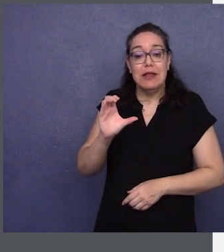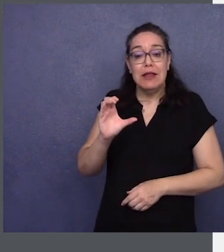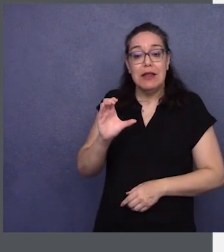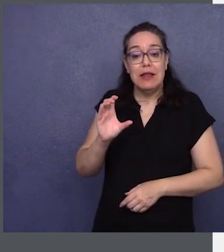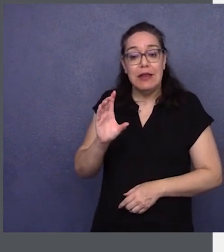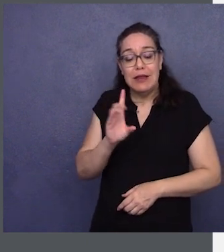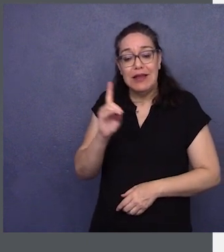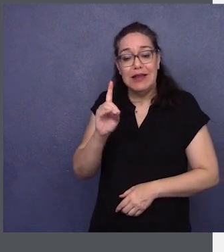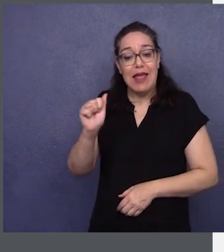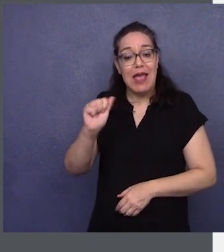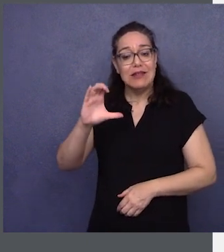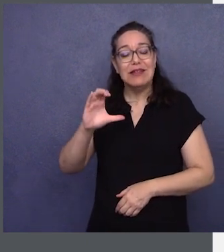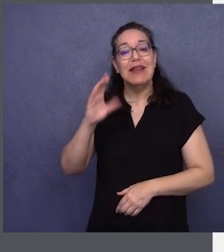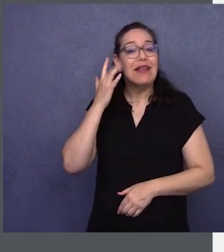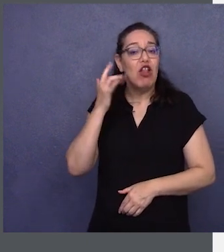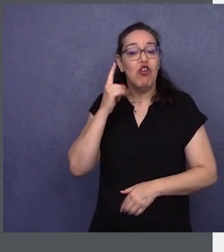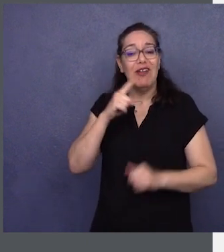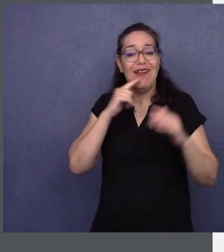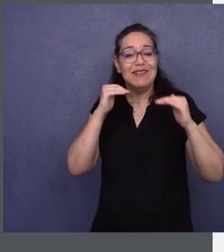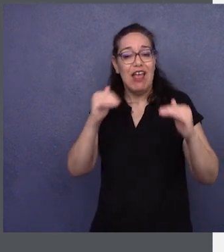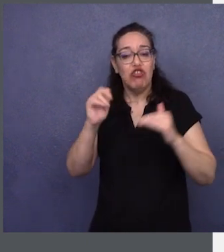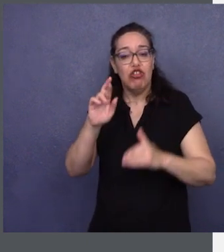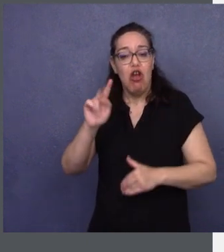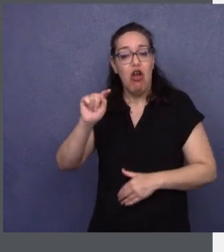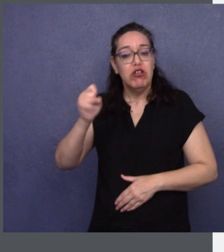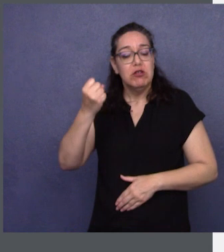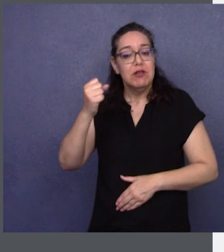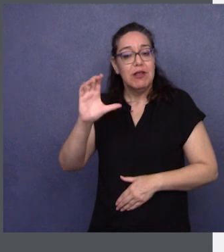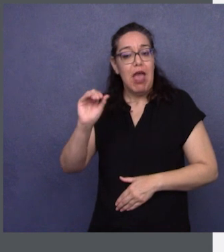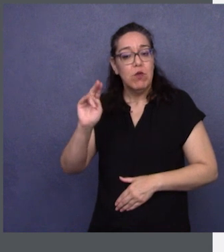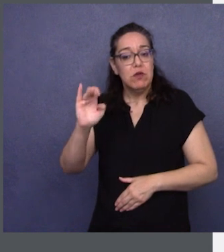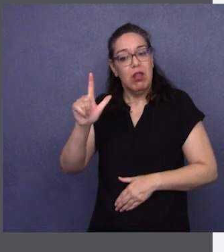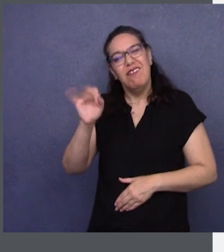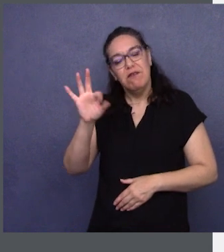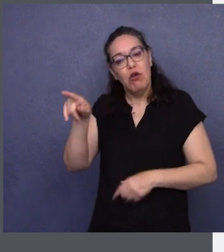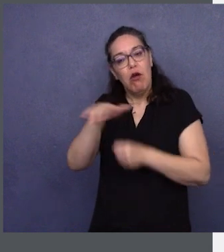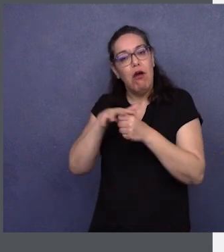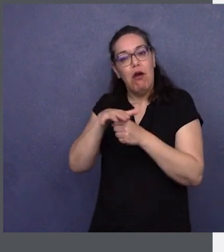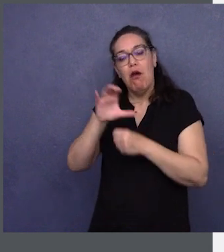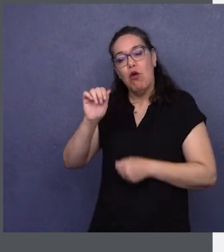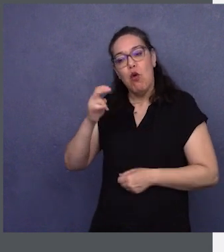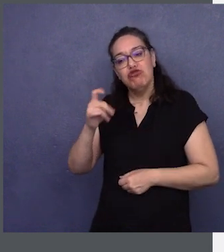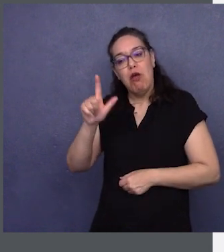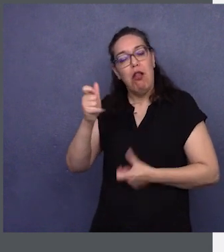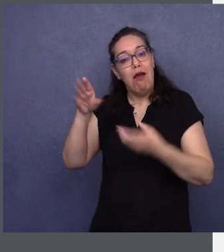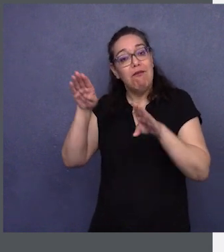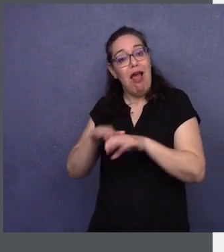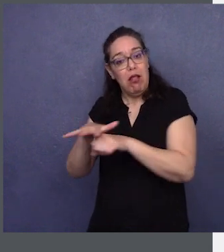Arts Council. So if you are within the Coachella Valley region, you want to take advantage of